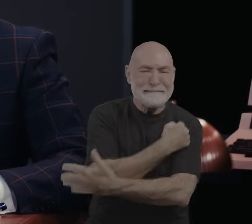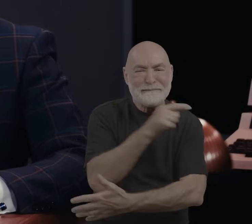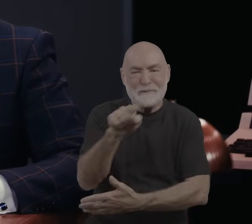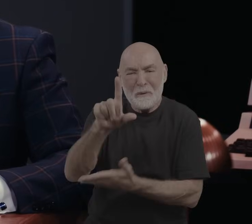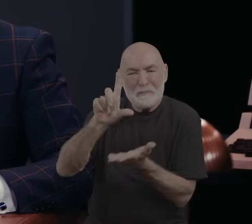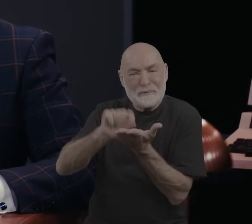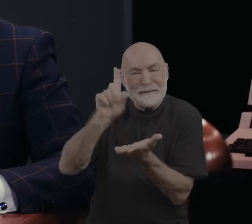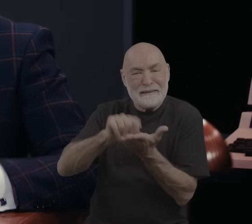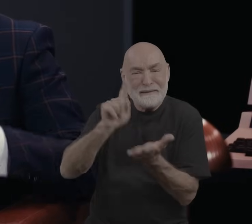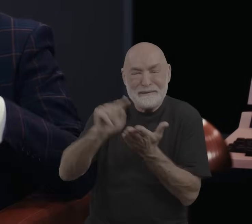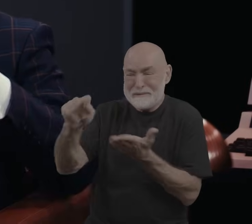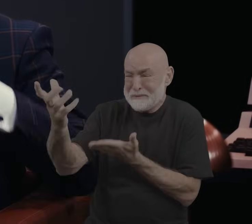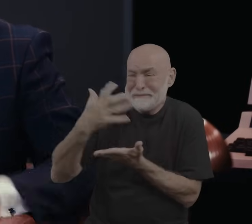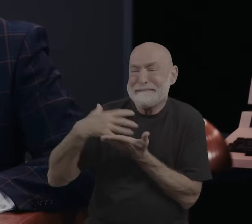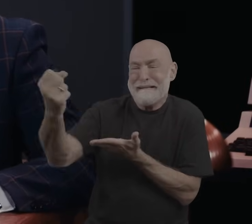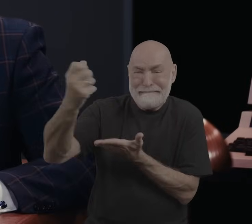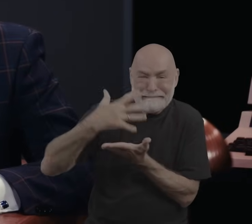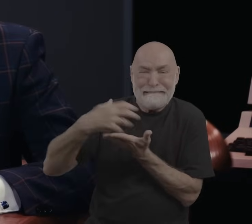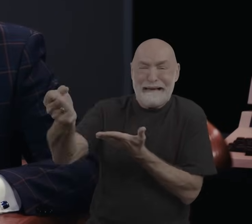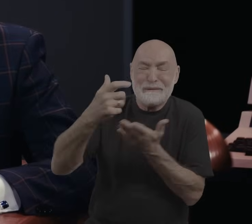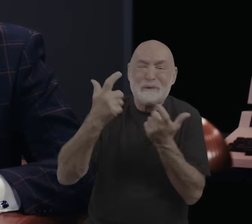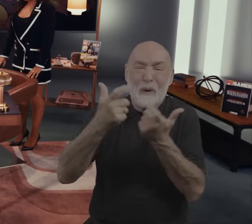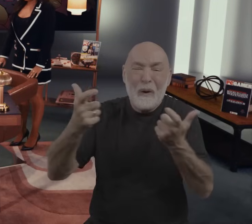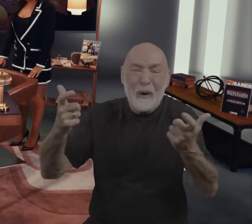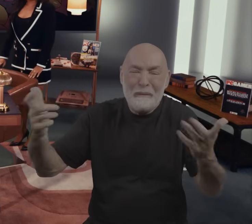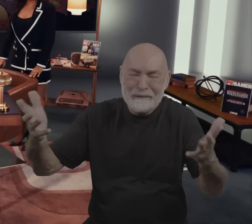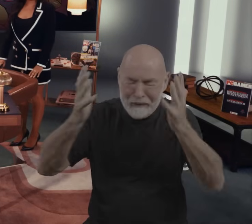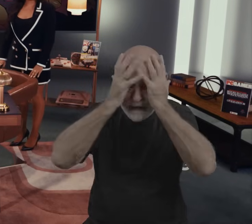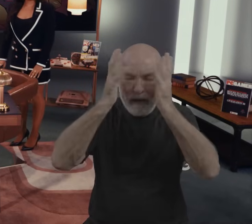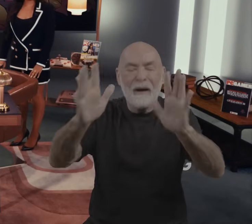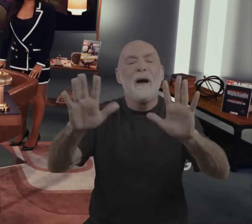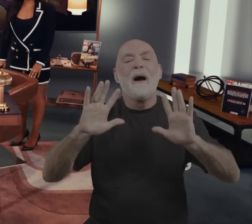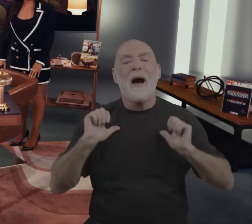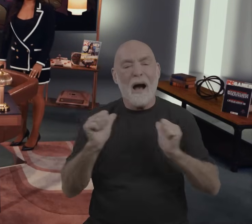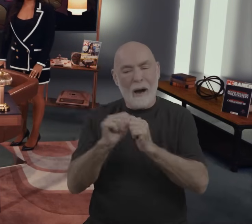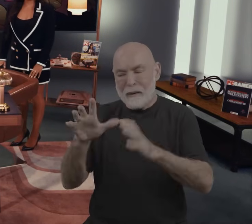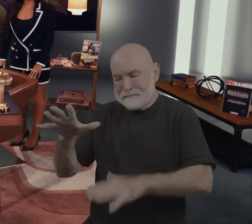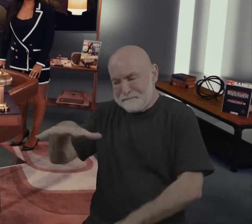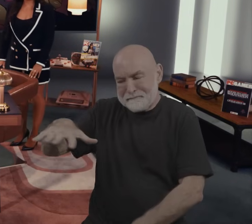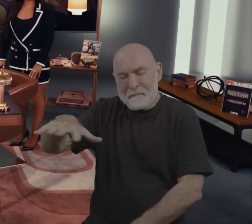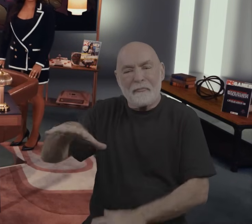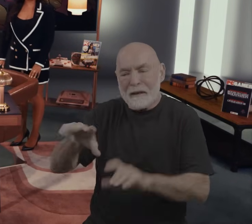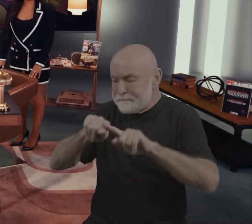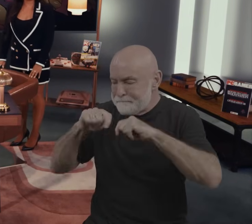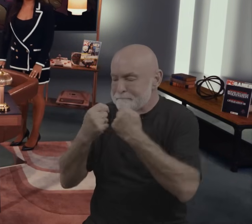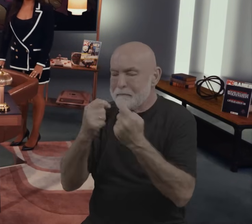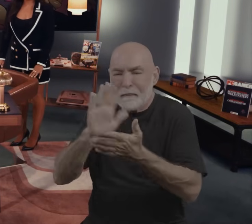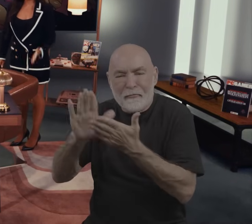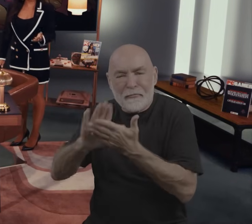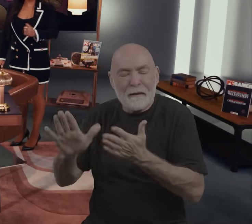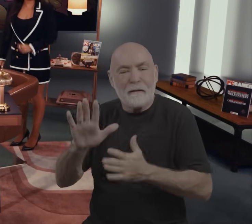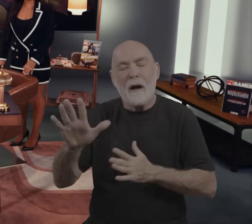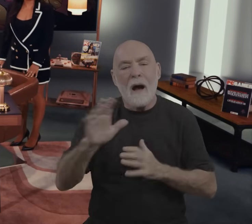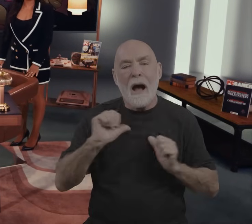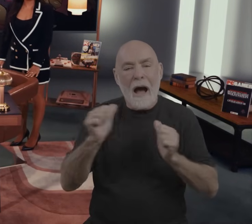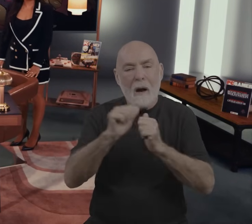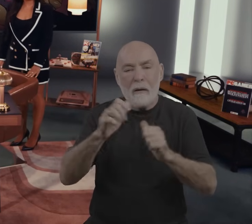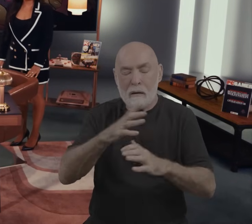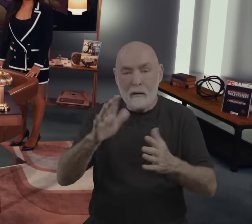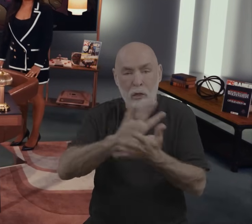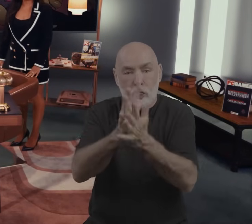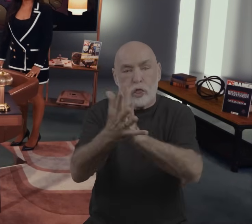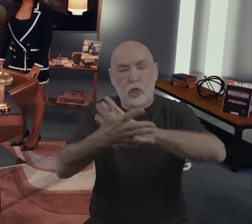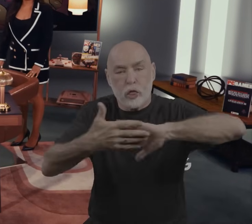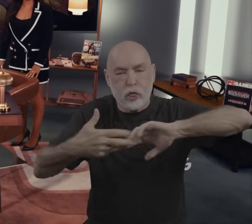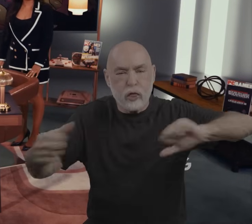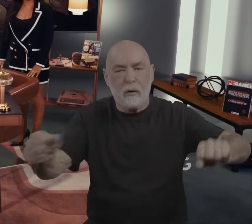Damn you, printers. Haven't you taken enough from us? Well, while our team does some troubleshooting, let's take back the